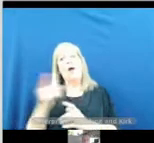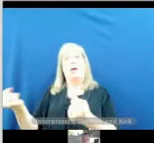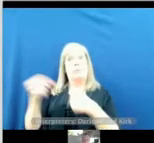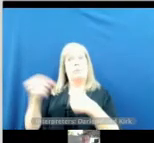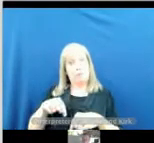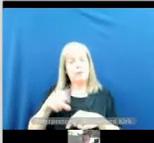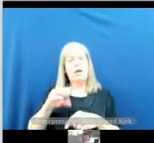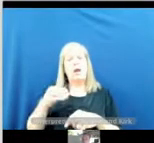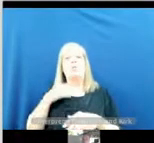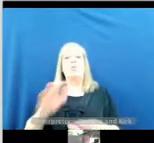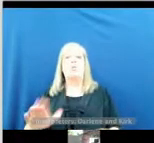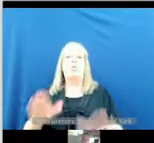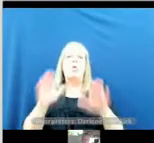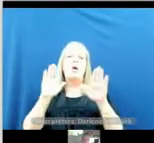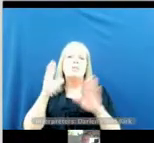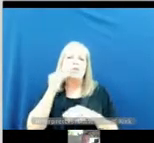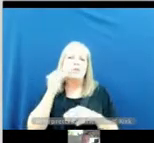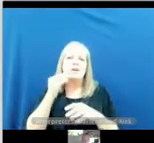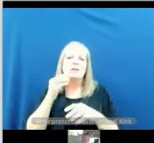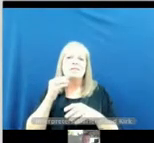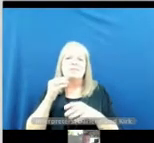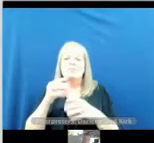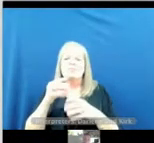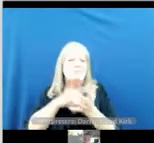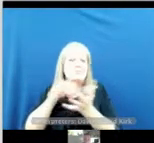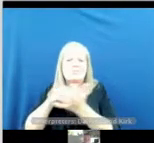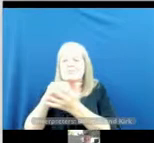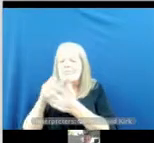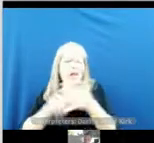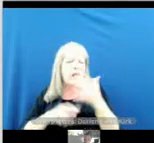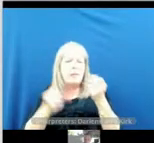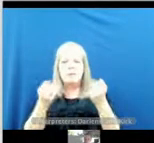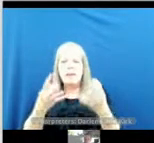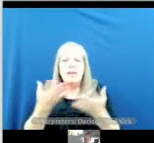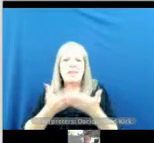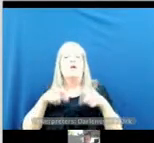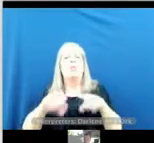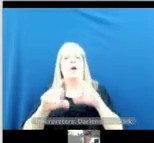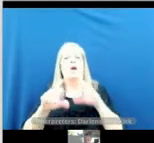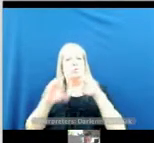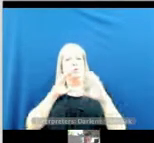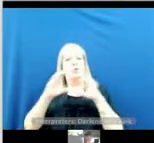communication was taking place. So a lot of volunteer opportunities.